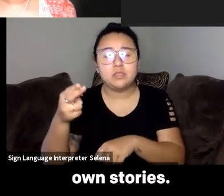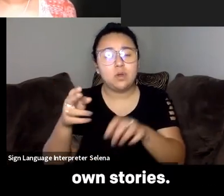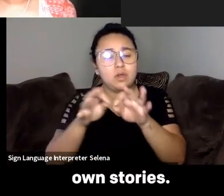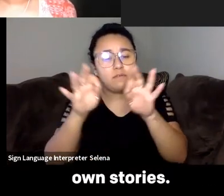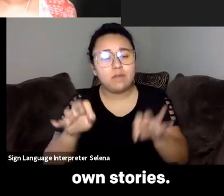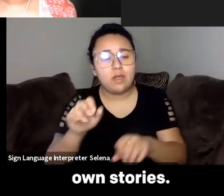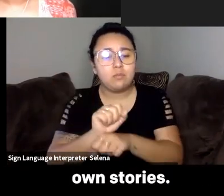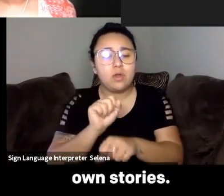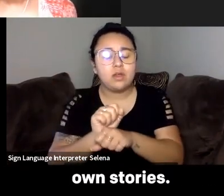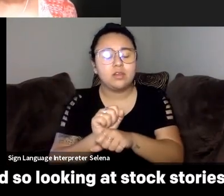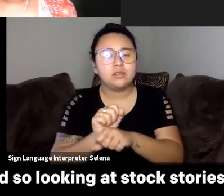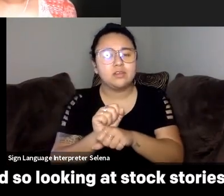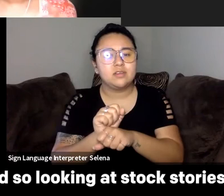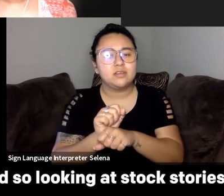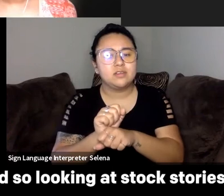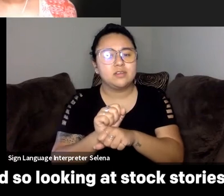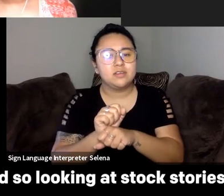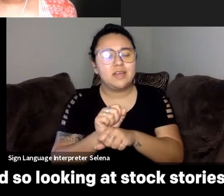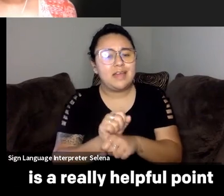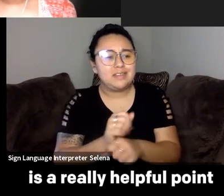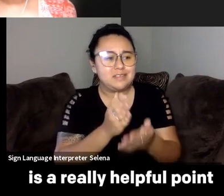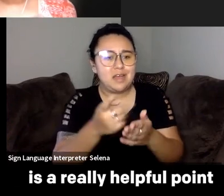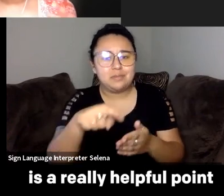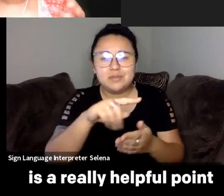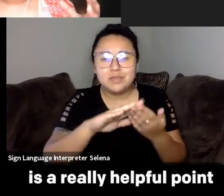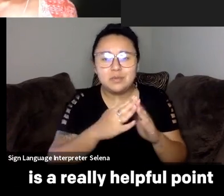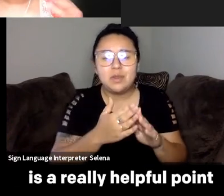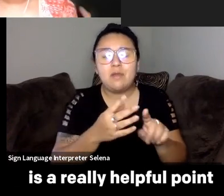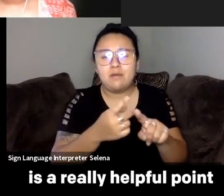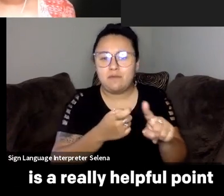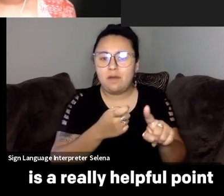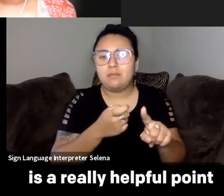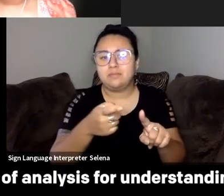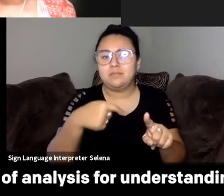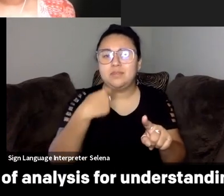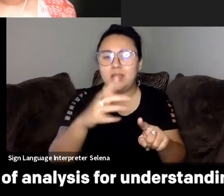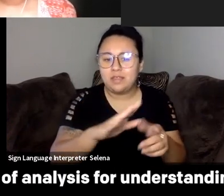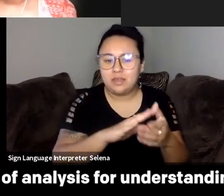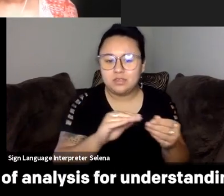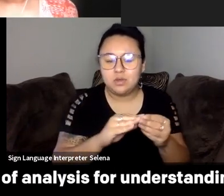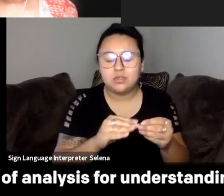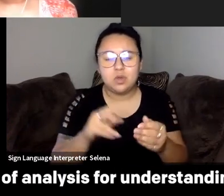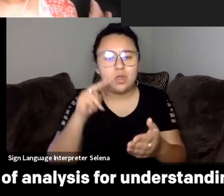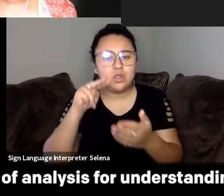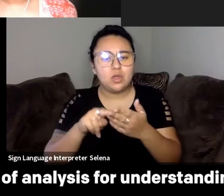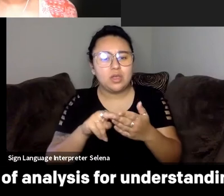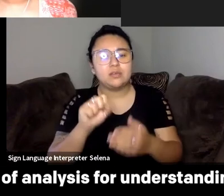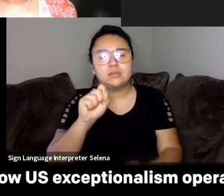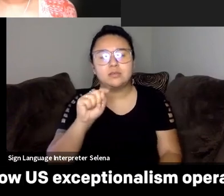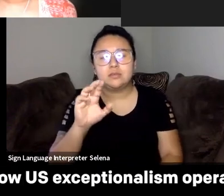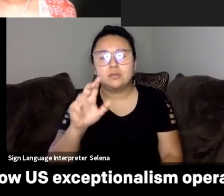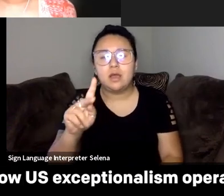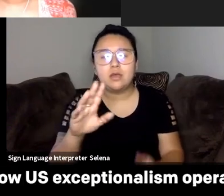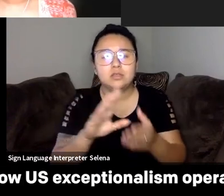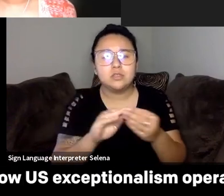own stories. And so looking at stock stories then is a really helpful point of analysis for understanding